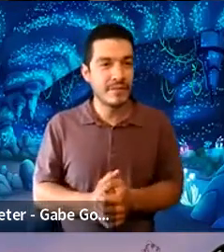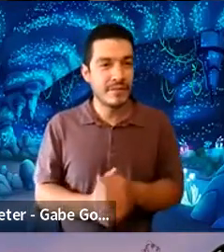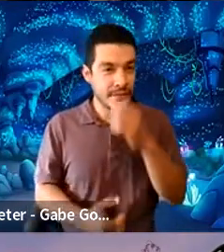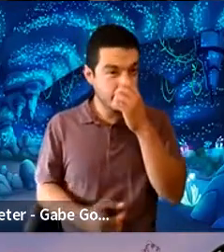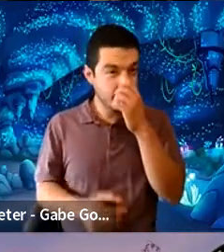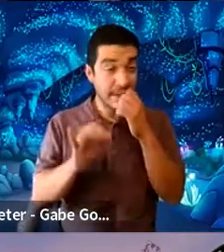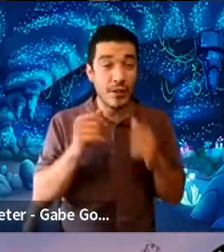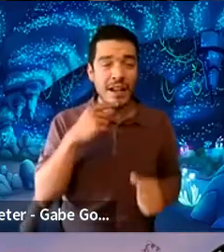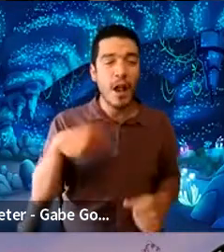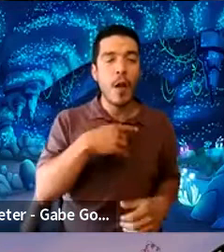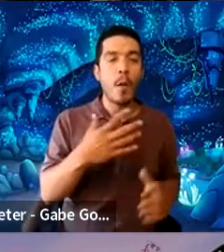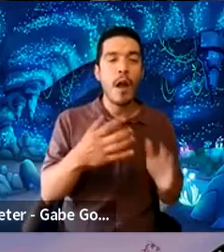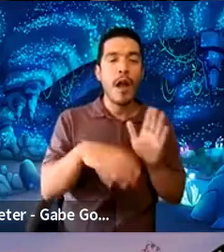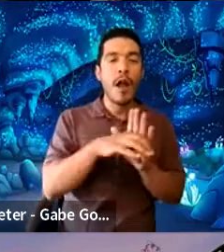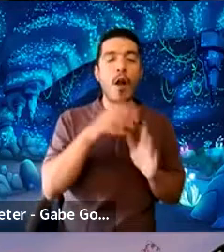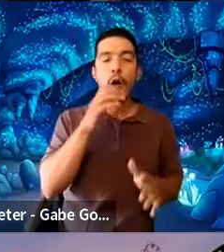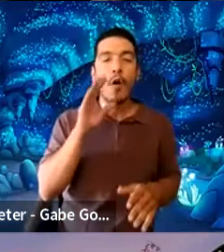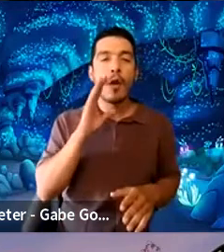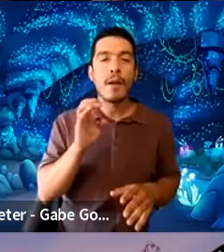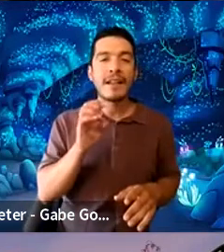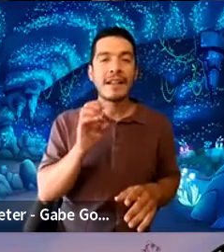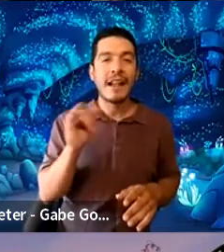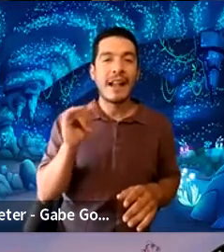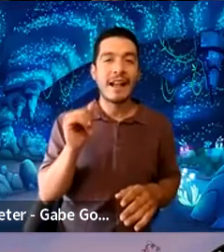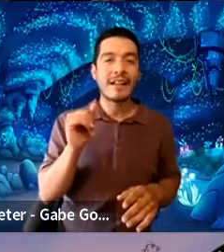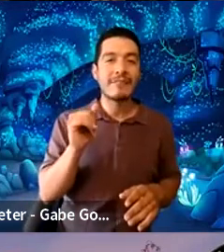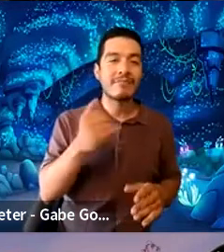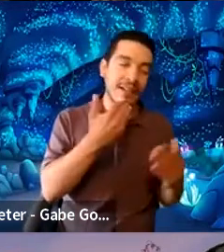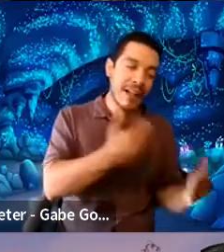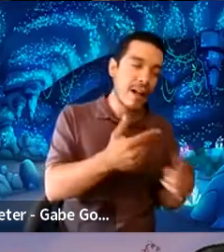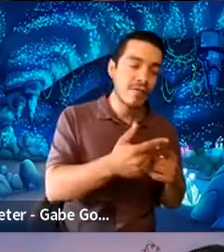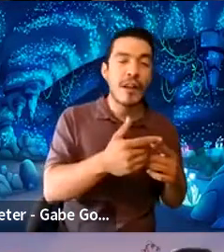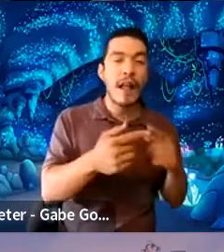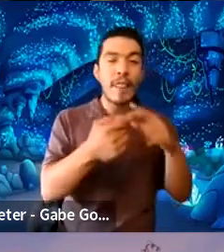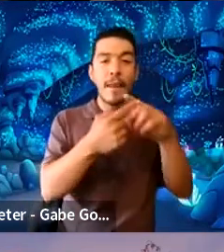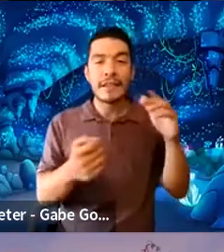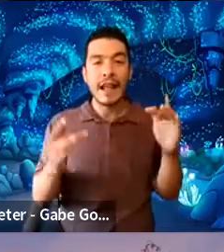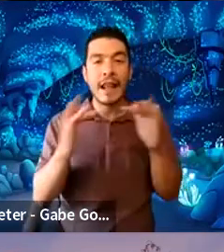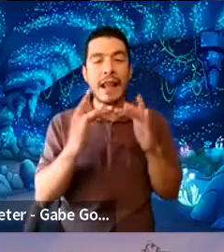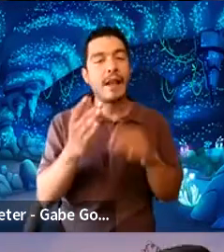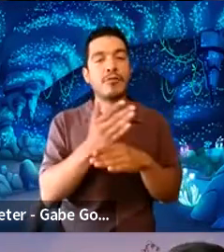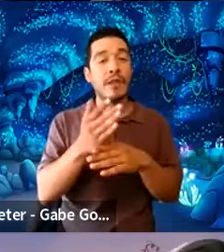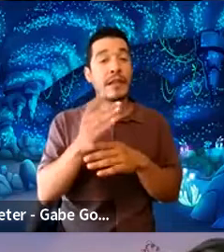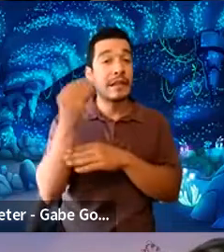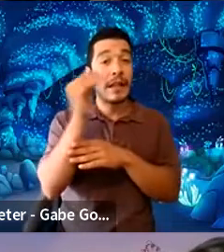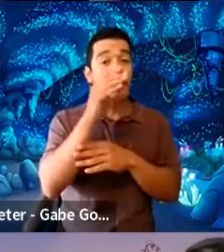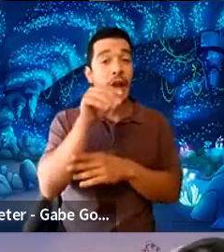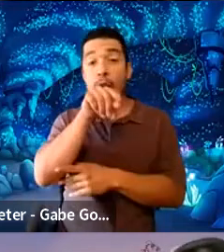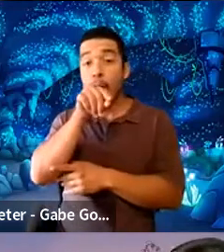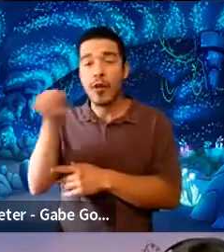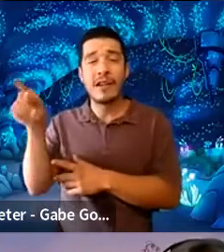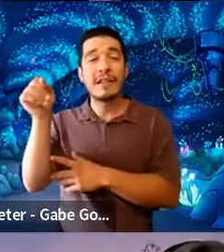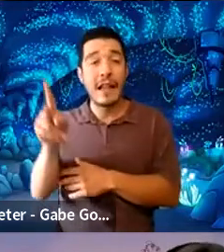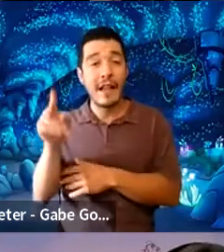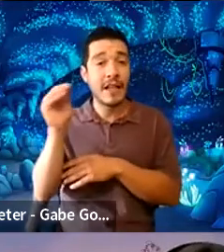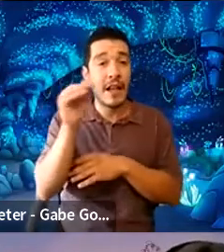wanted a character who would be sort of a nod to the missing link between dinosaurs and birds. So he is half